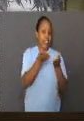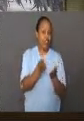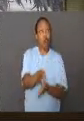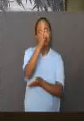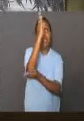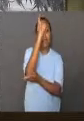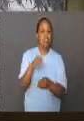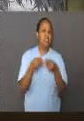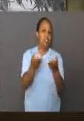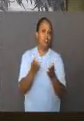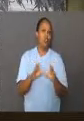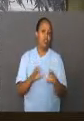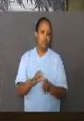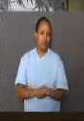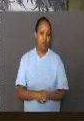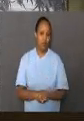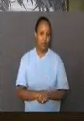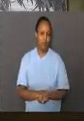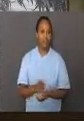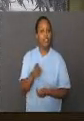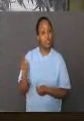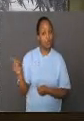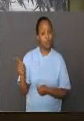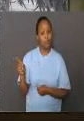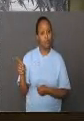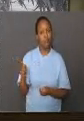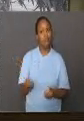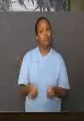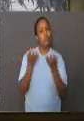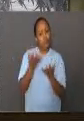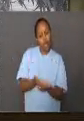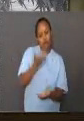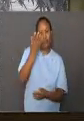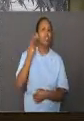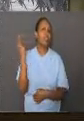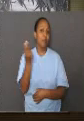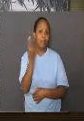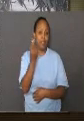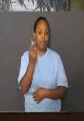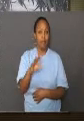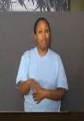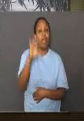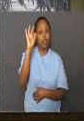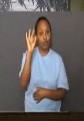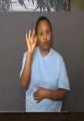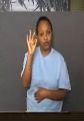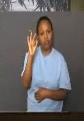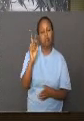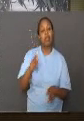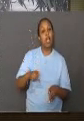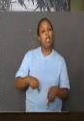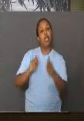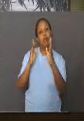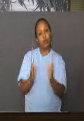God. They enjoyed the resources produced by the peasant farmers